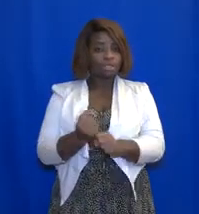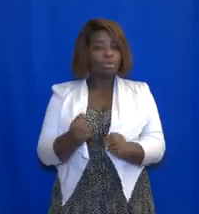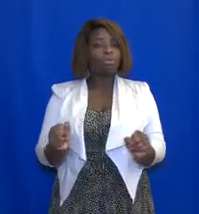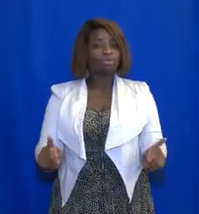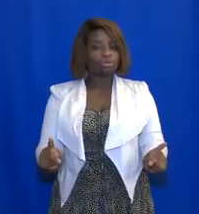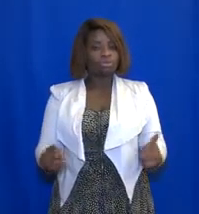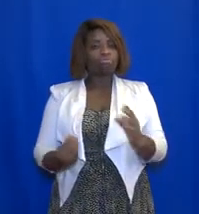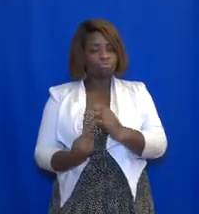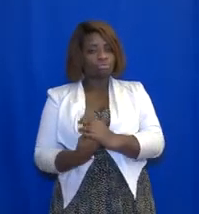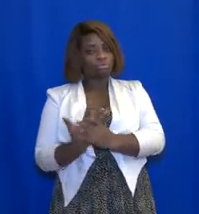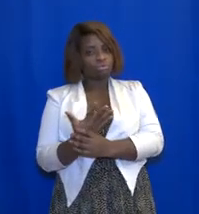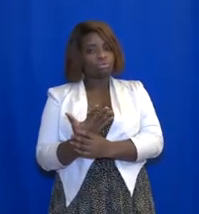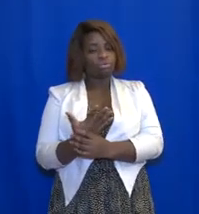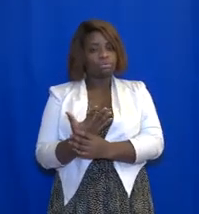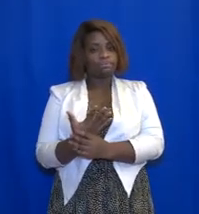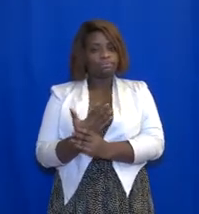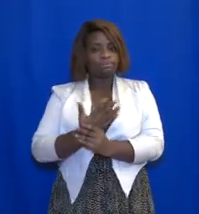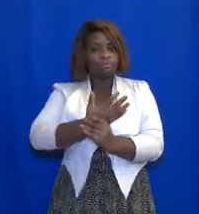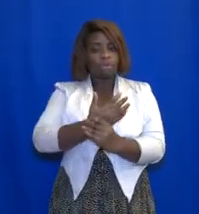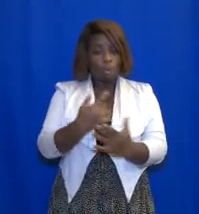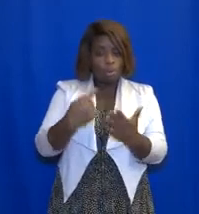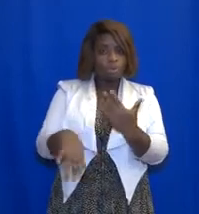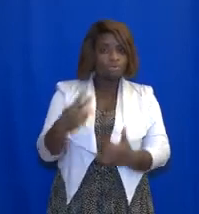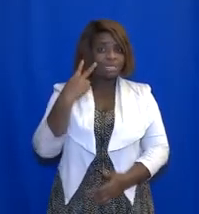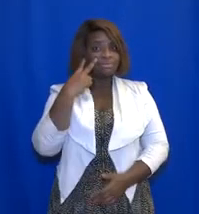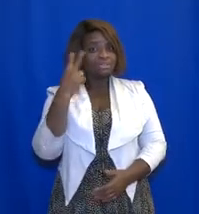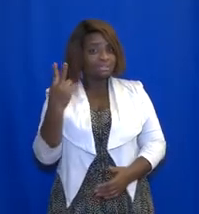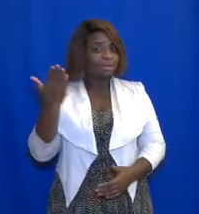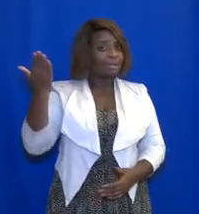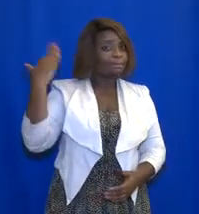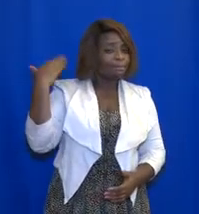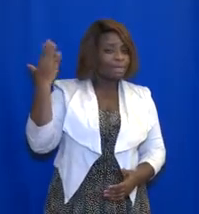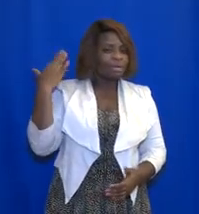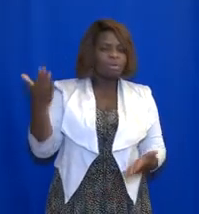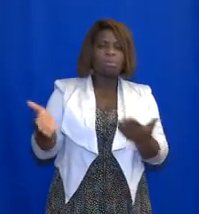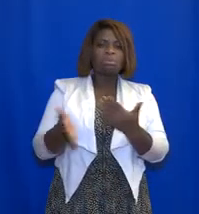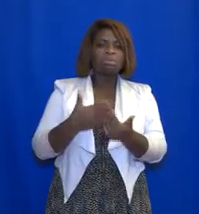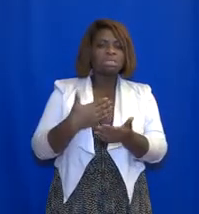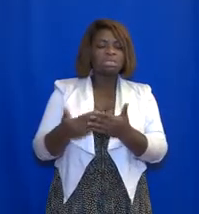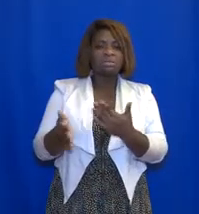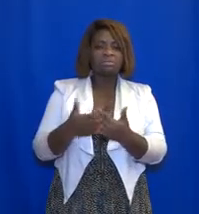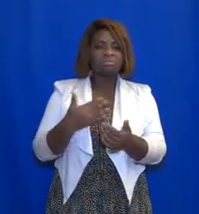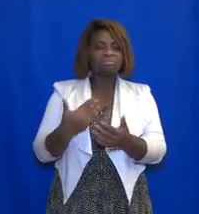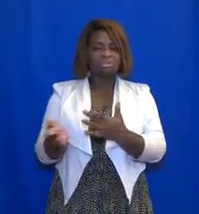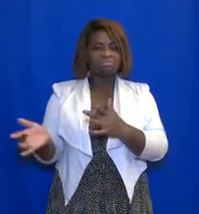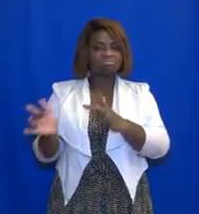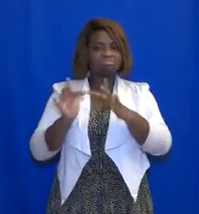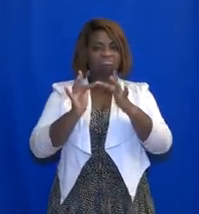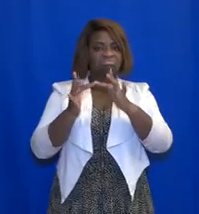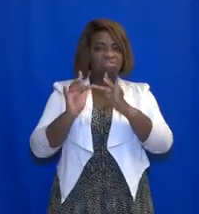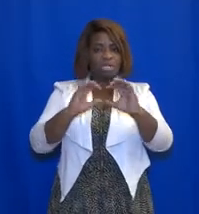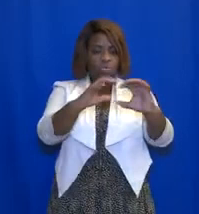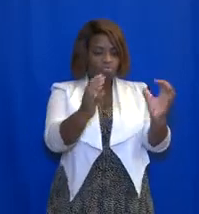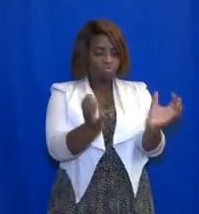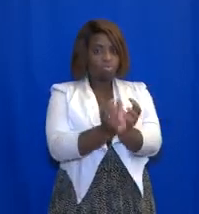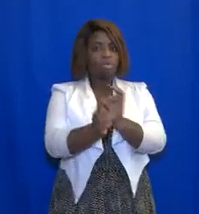growth. What we have witnessed recently is that despite us living in an interconnected and